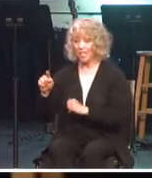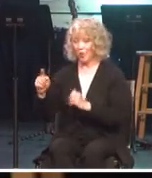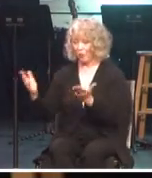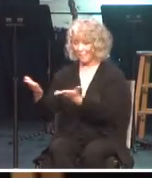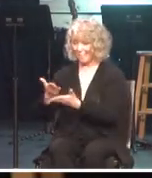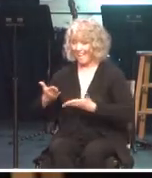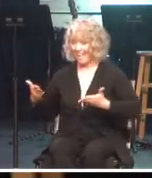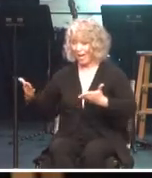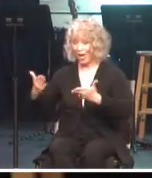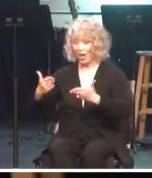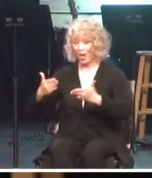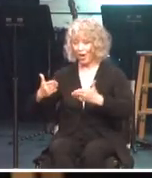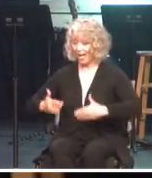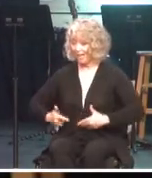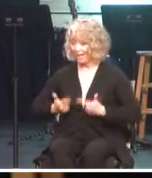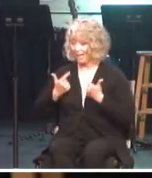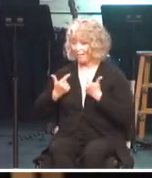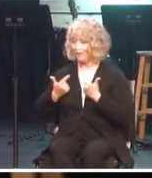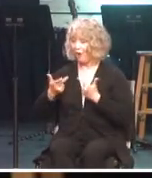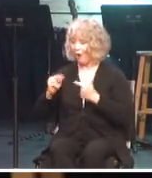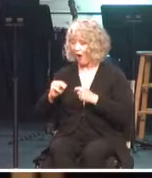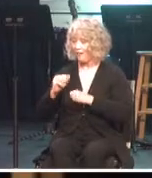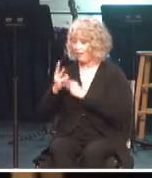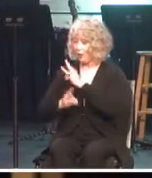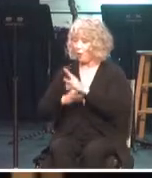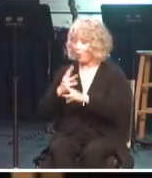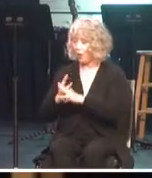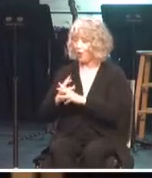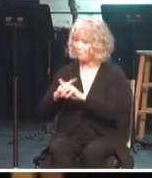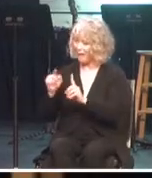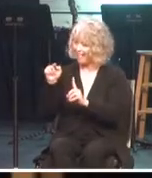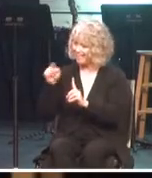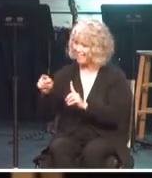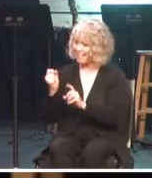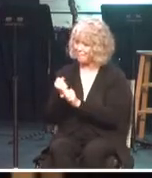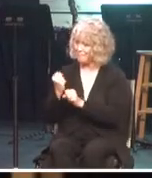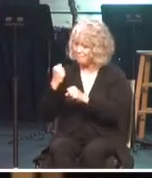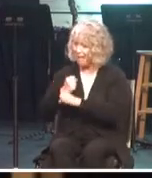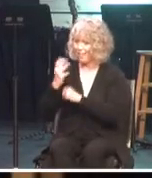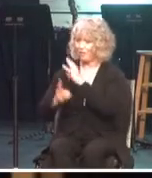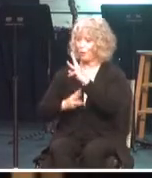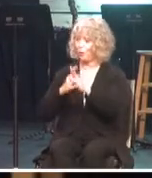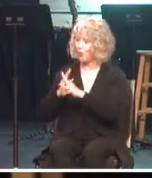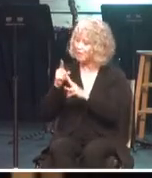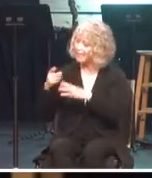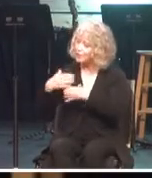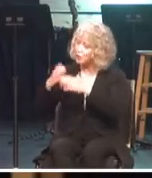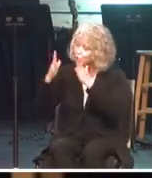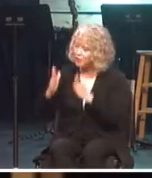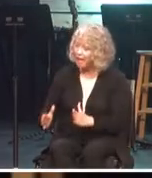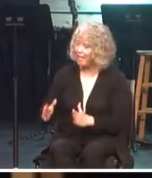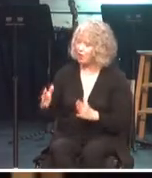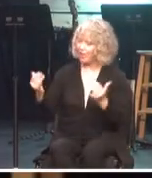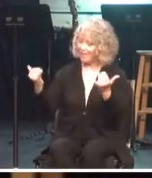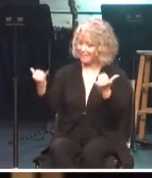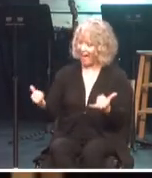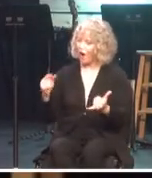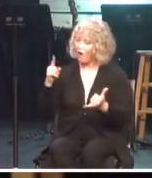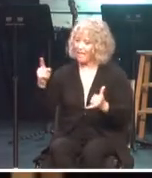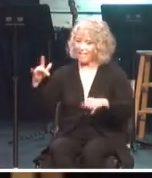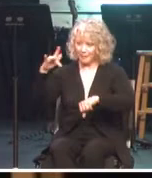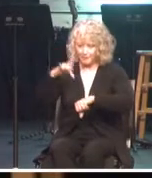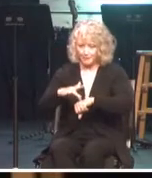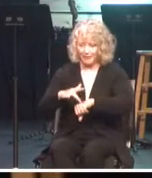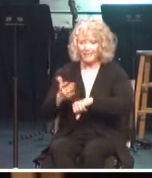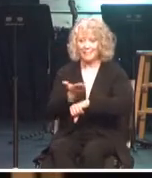was in the world and the world was made through him. He's the creator and he's in the world.